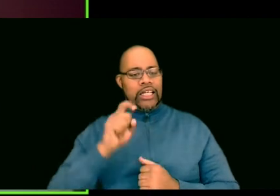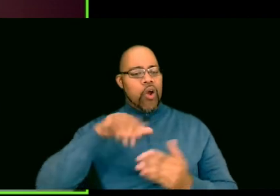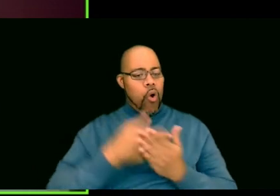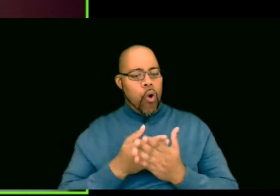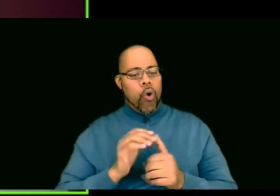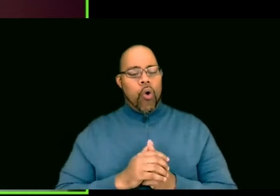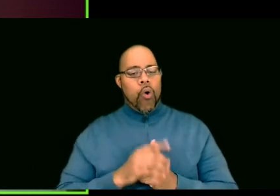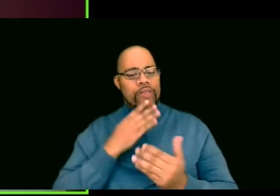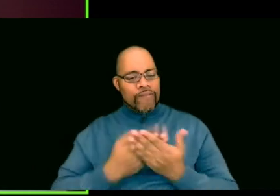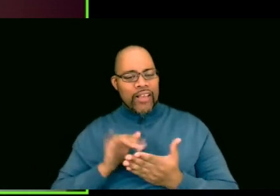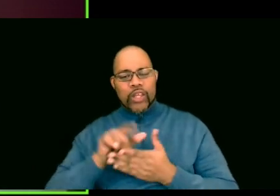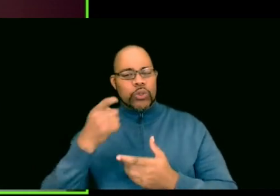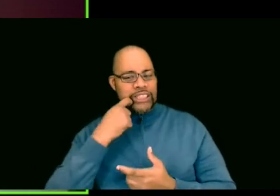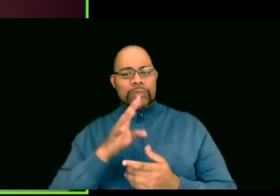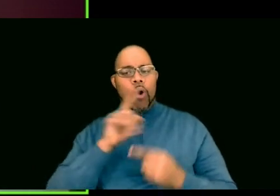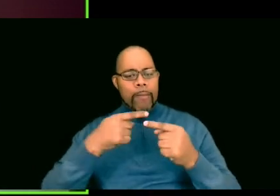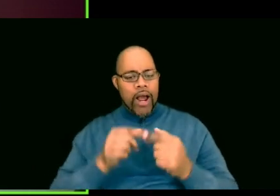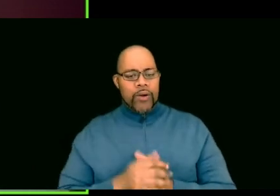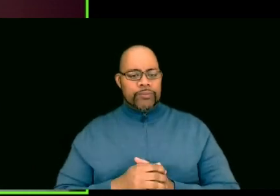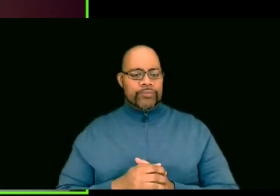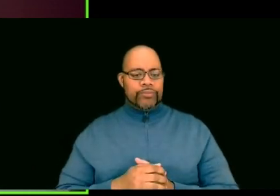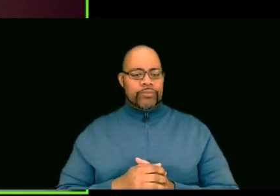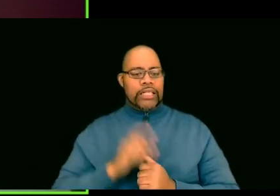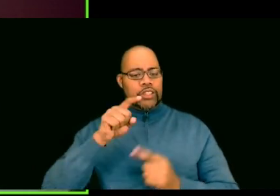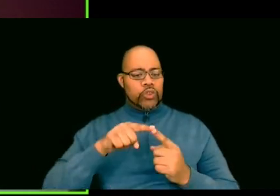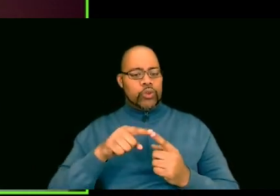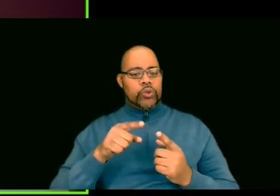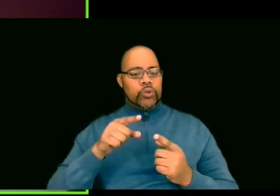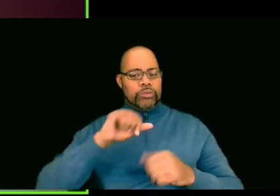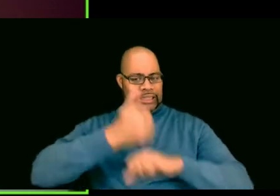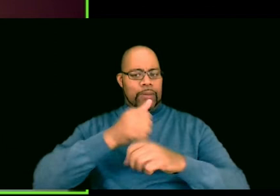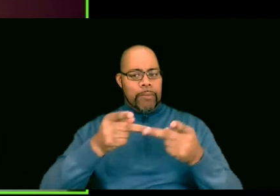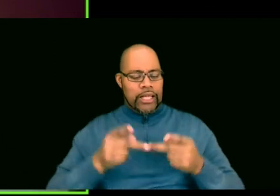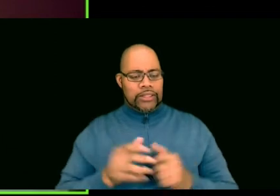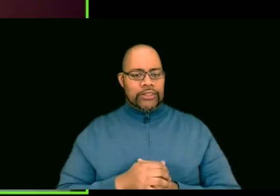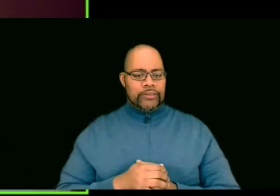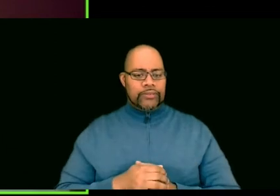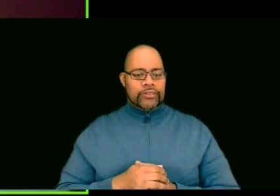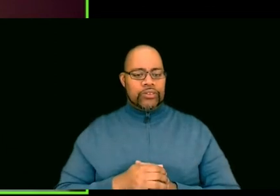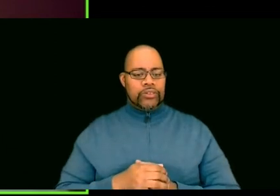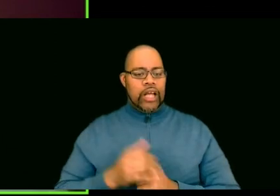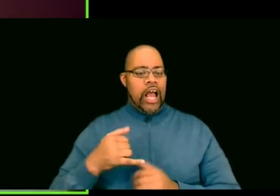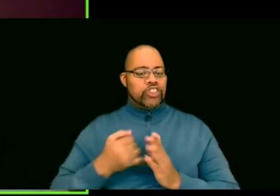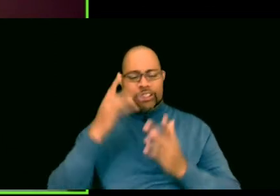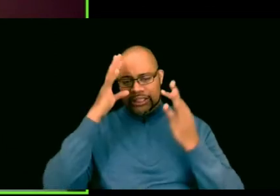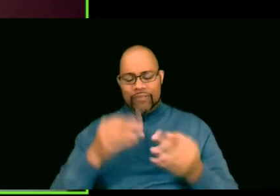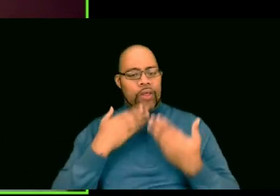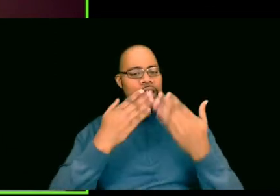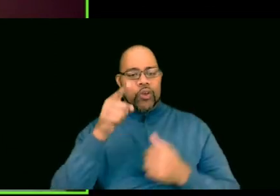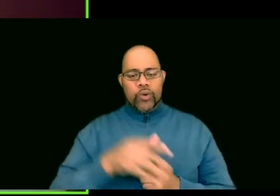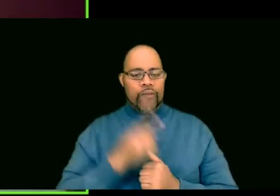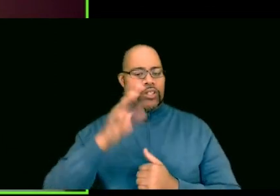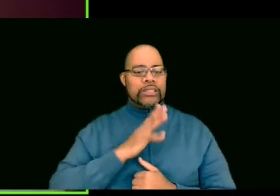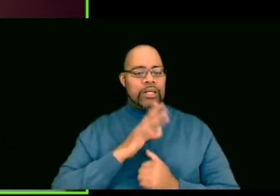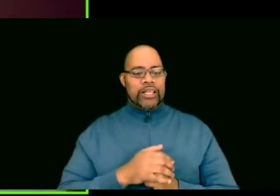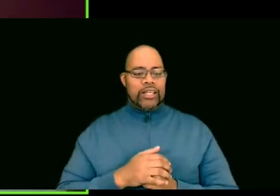need all this facts that you just spoke to us need to be mm-hmm. in place. So I just definitely just